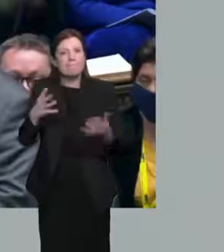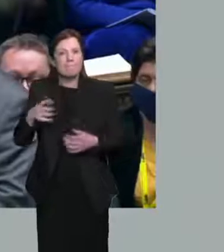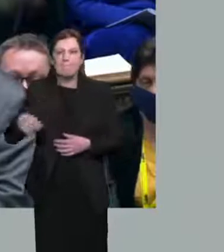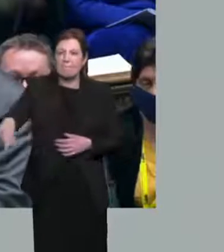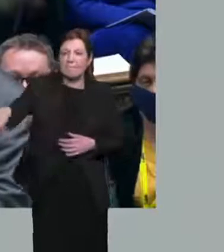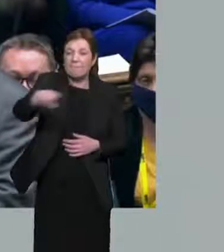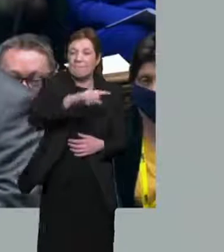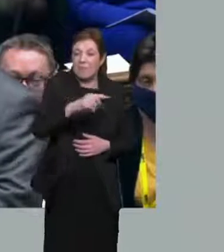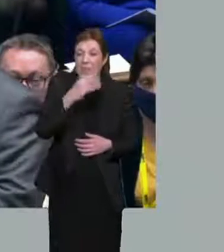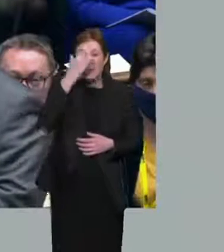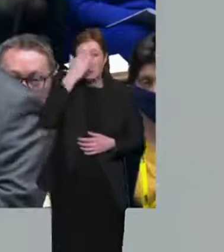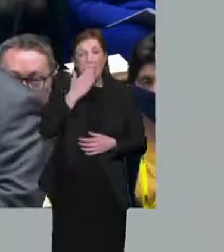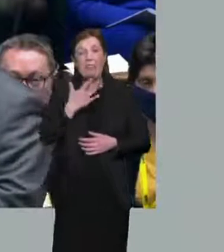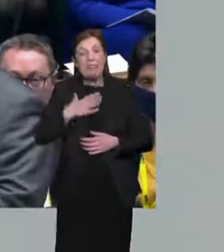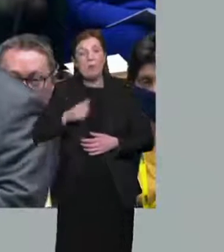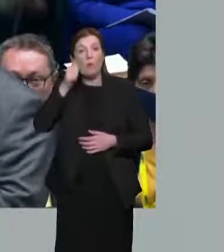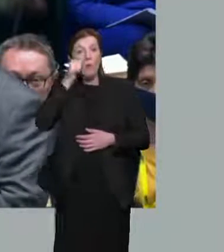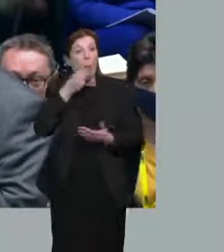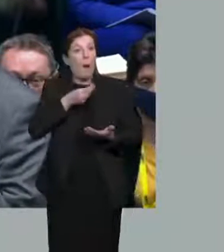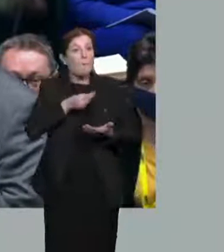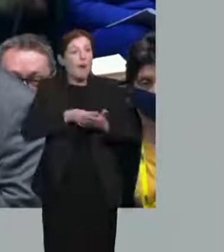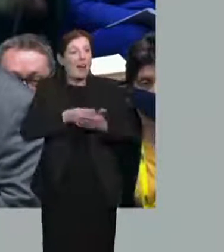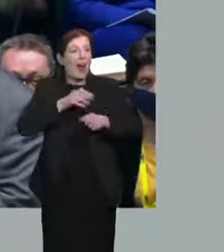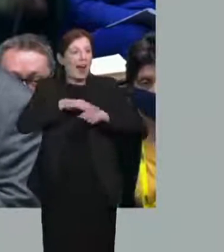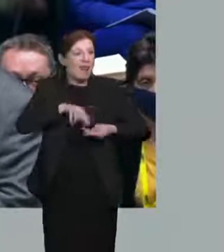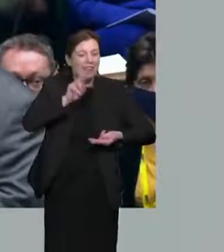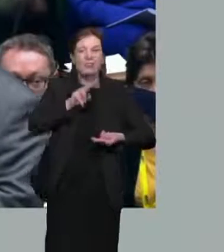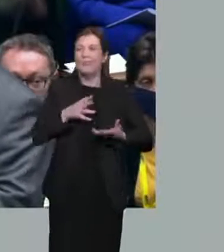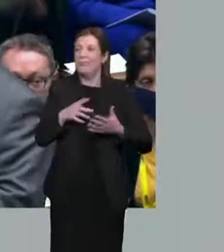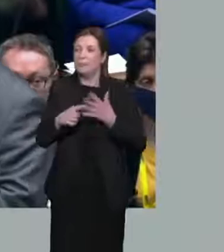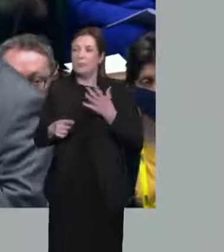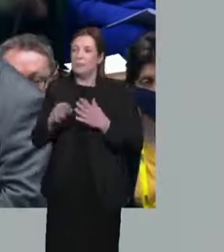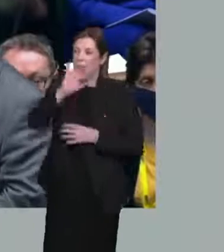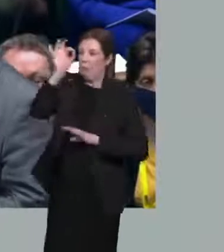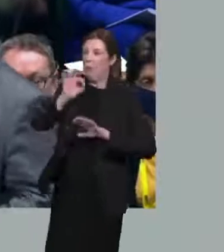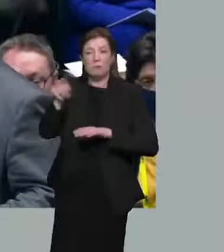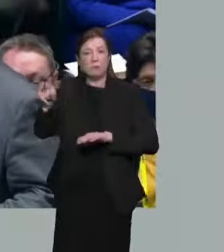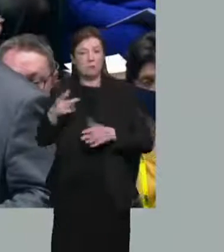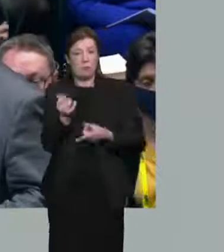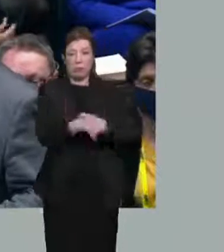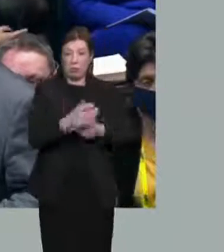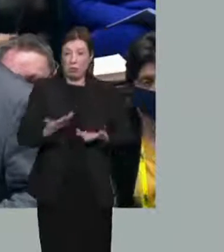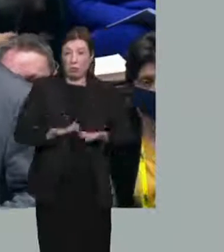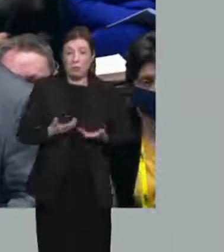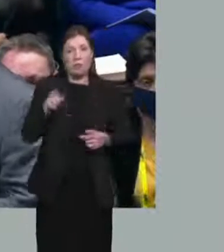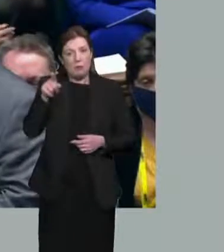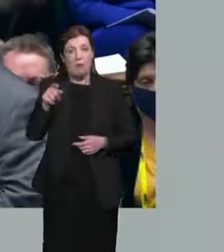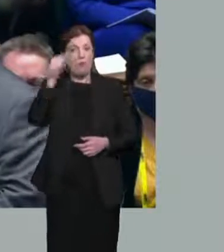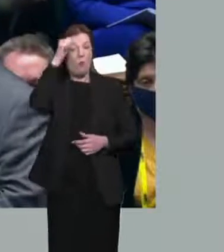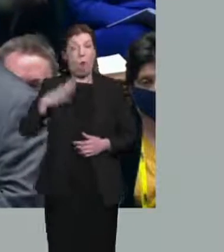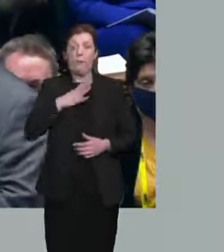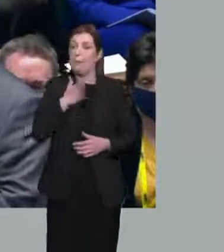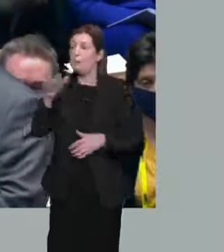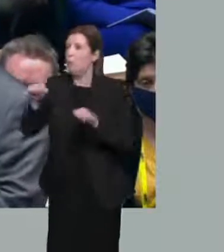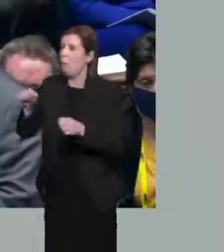know that the cost of food and energy are now at a price they simply can't afford. The very people who have borne the brunt of the health